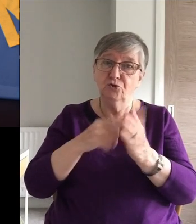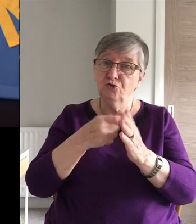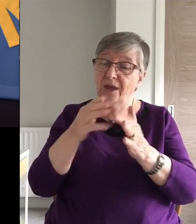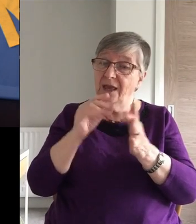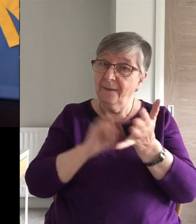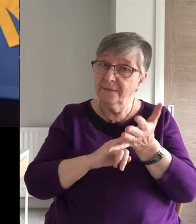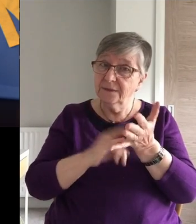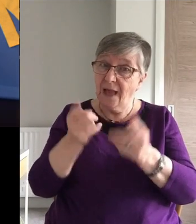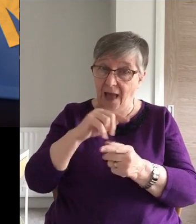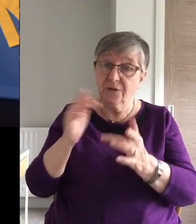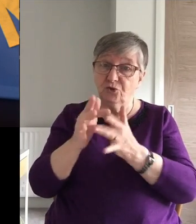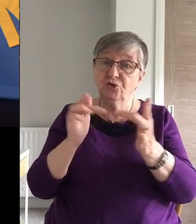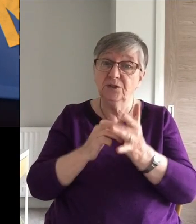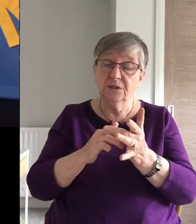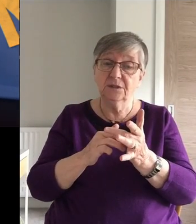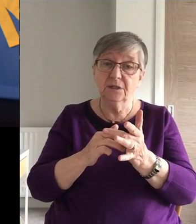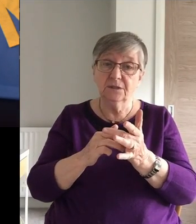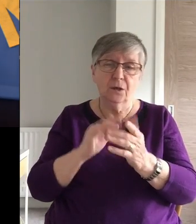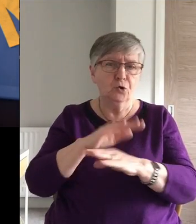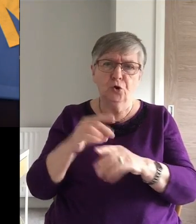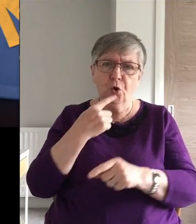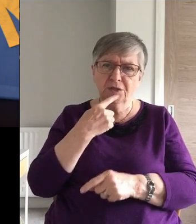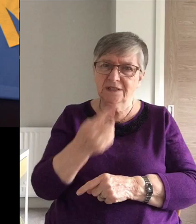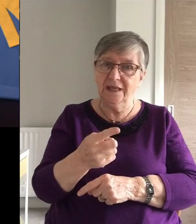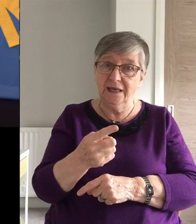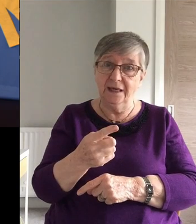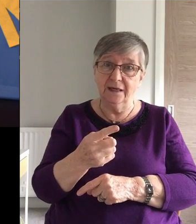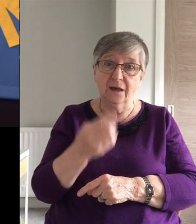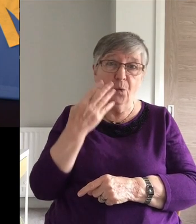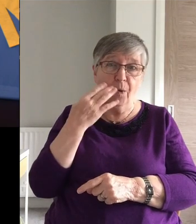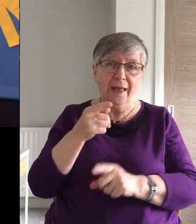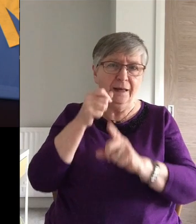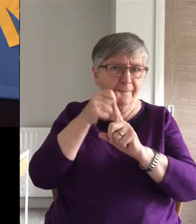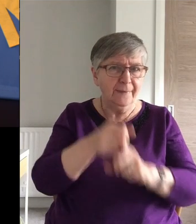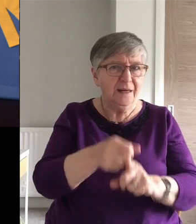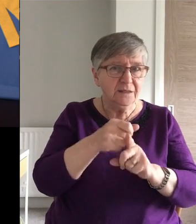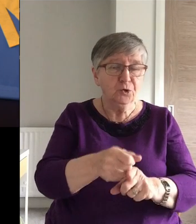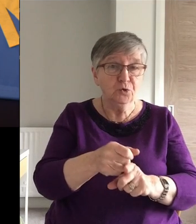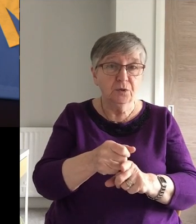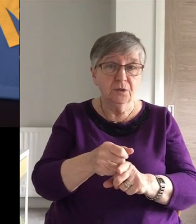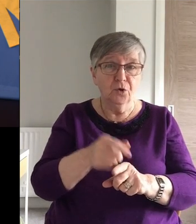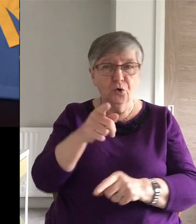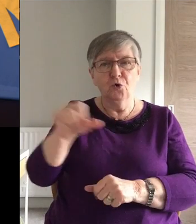and Jesus before him is not saying that persecution should make us happy.